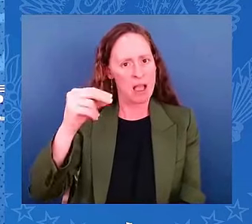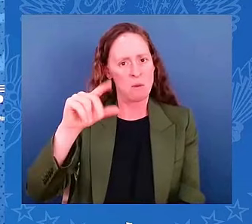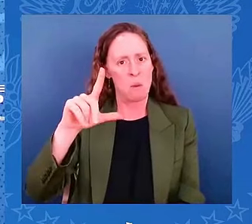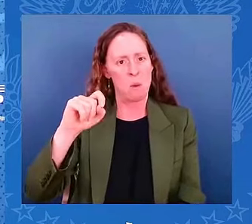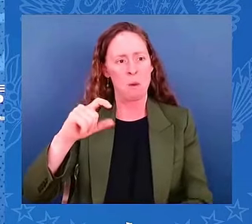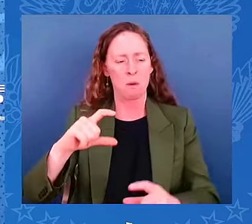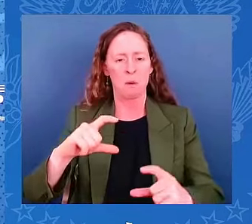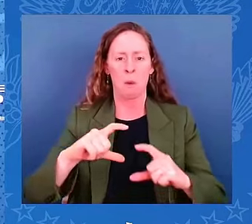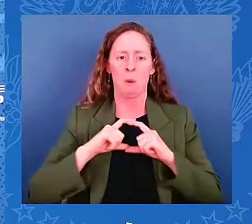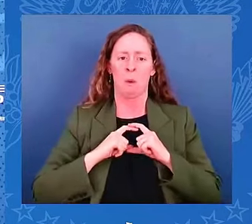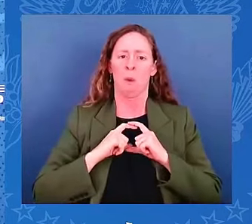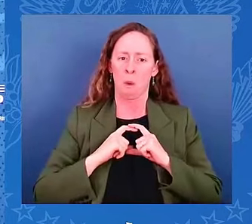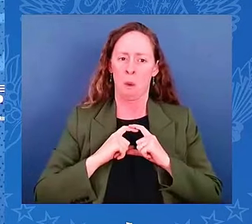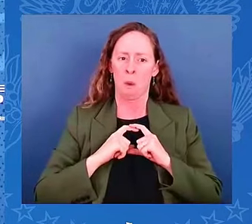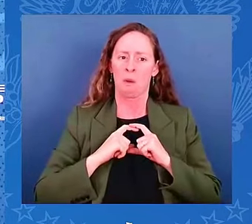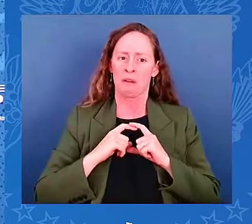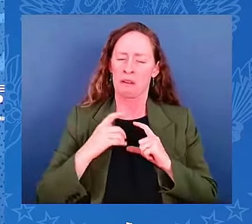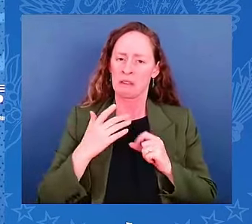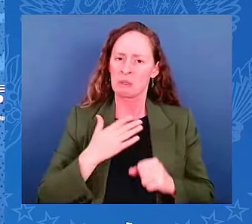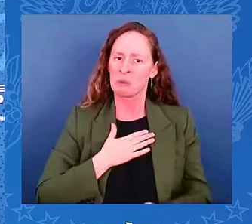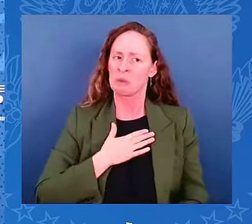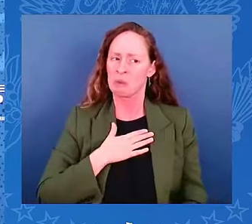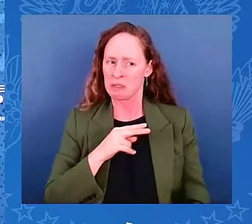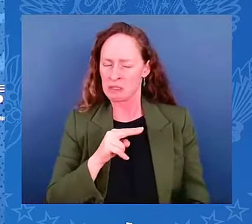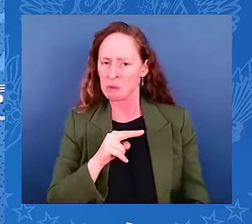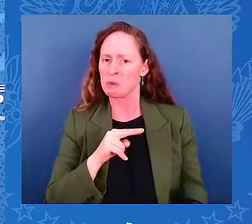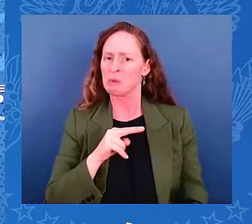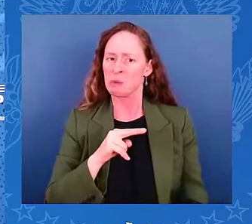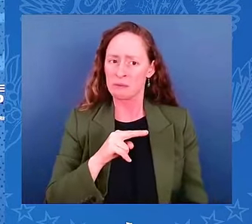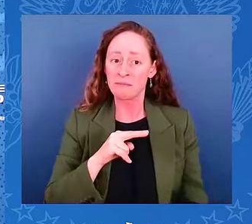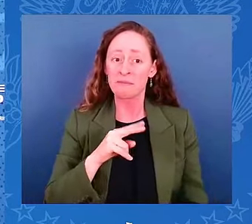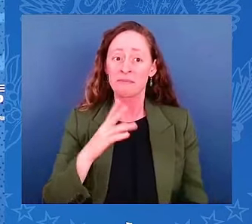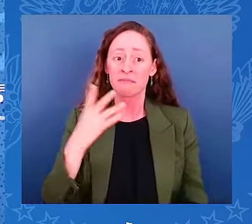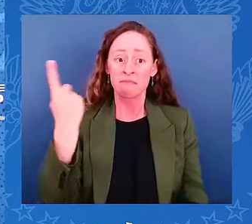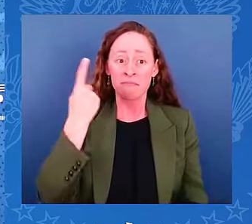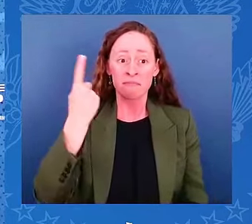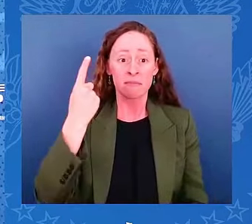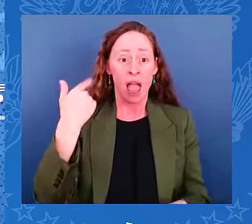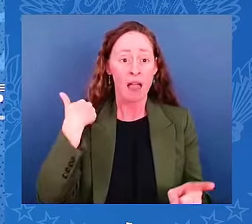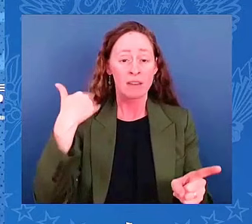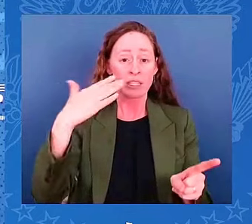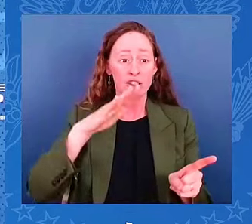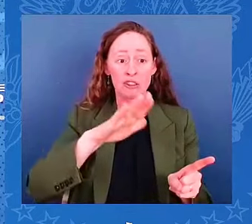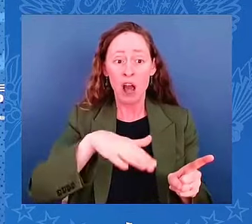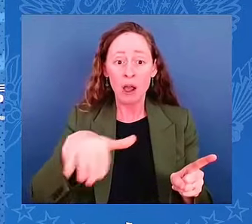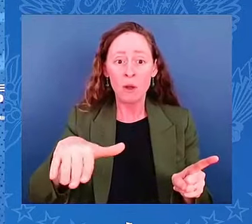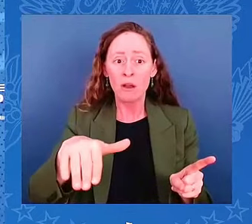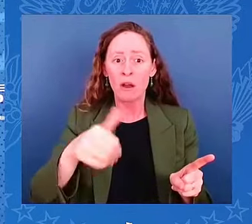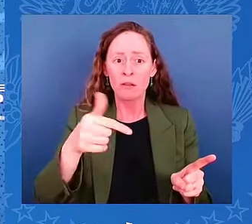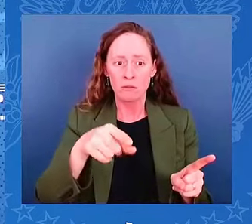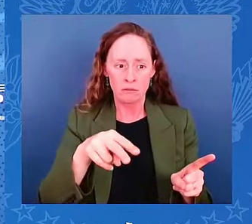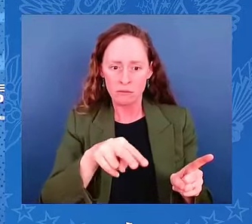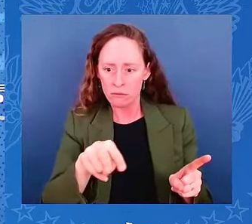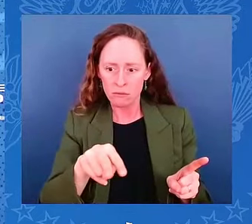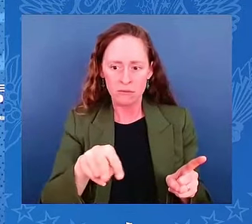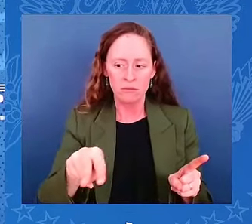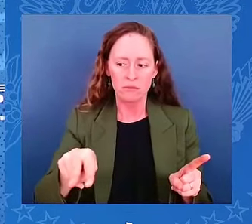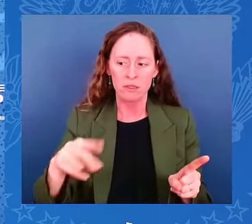children, you look at the children and they wonder, Mommy, Daddy, how about